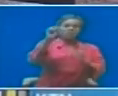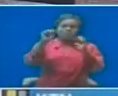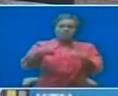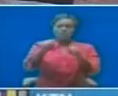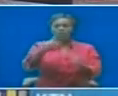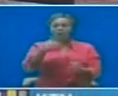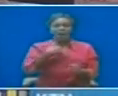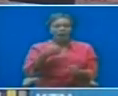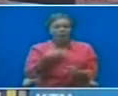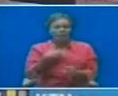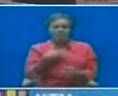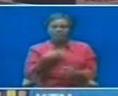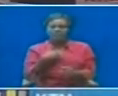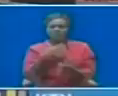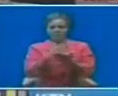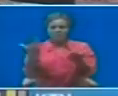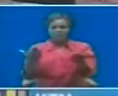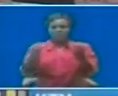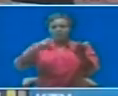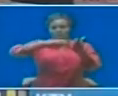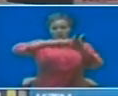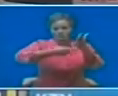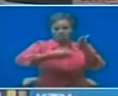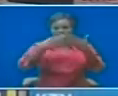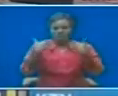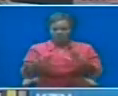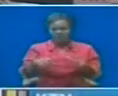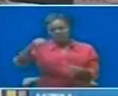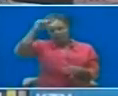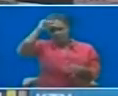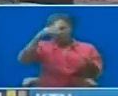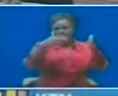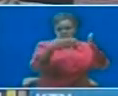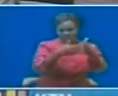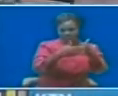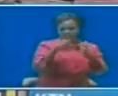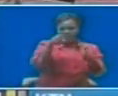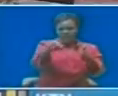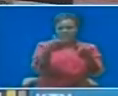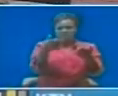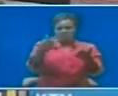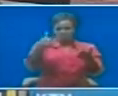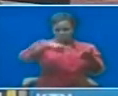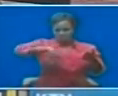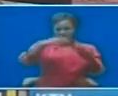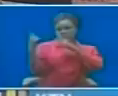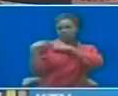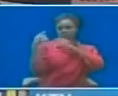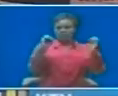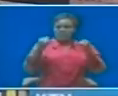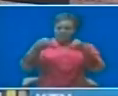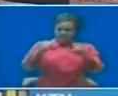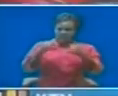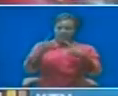kitu inakuwa kama contract ikiisha, serikali ikizuia kitu, hiyo kitu haiko kwa mkono yetu. Tutajaribu kuongea